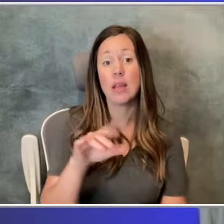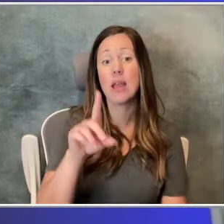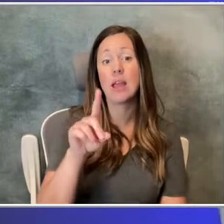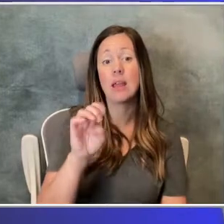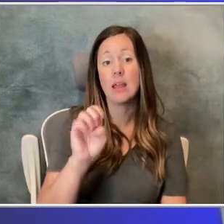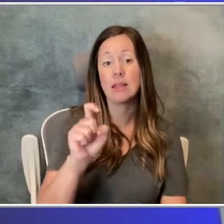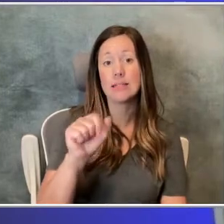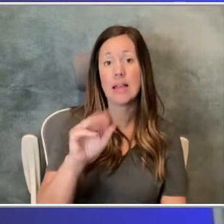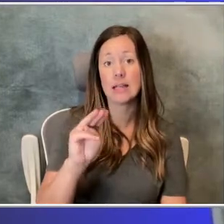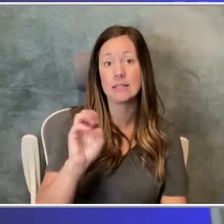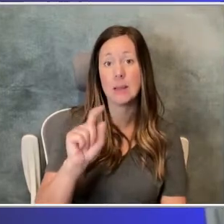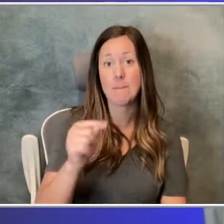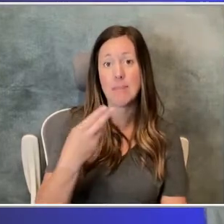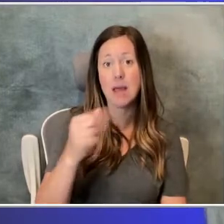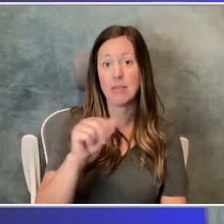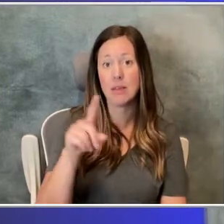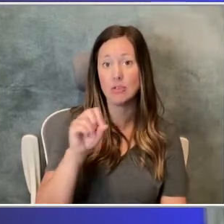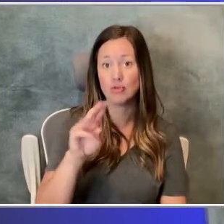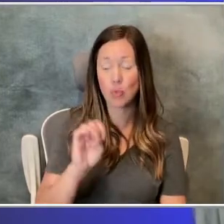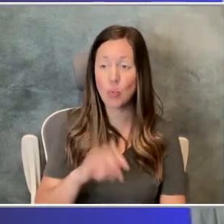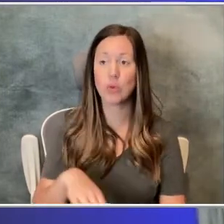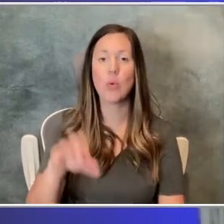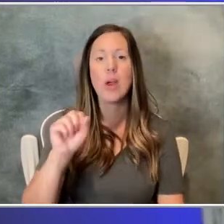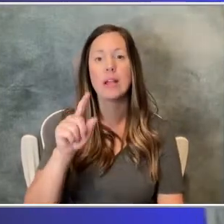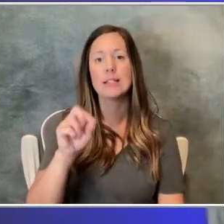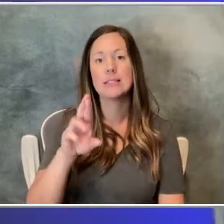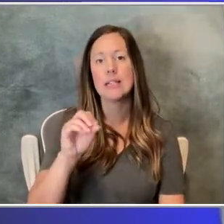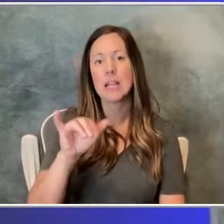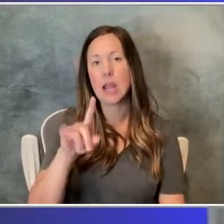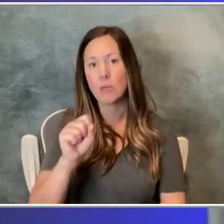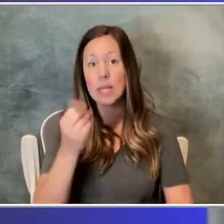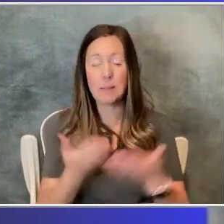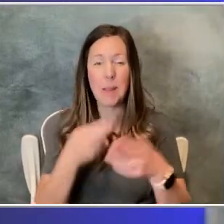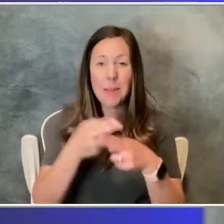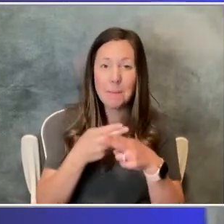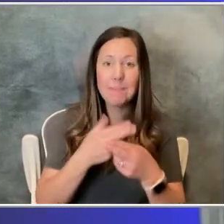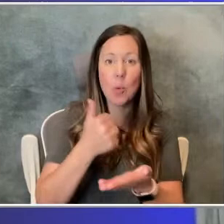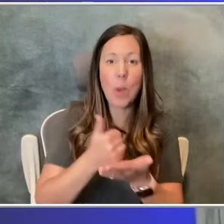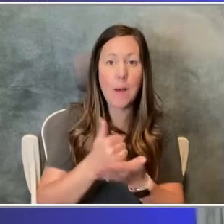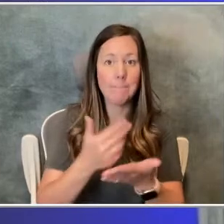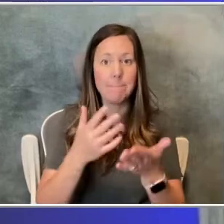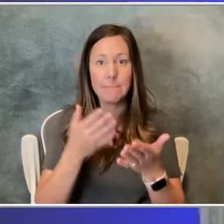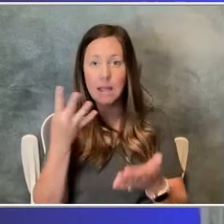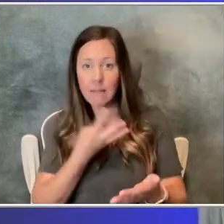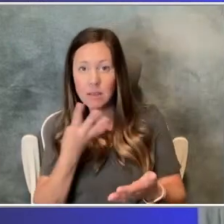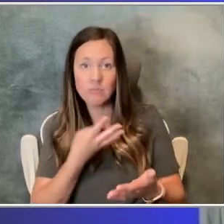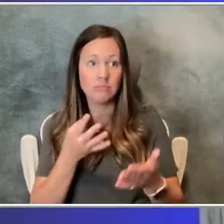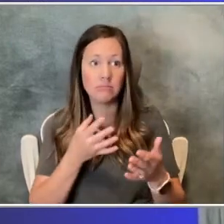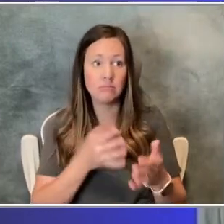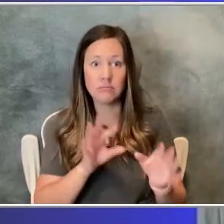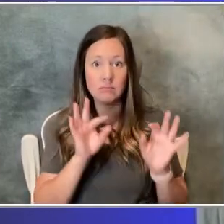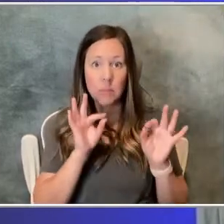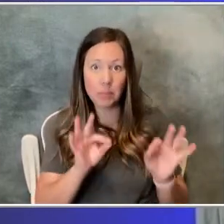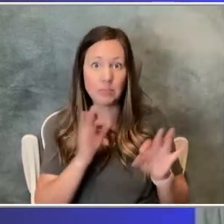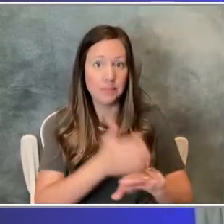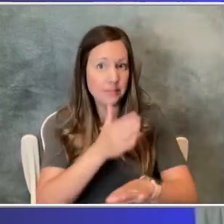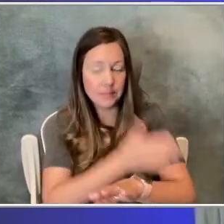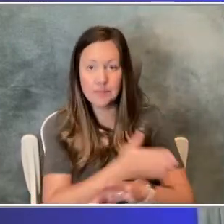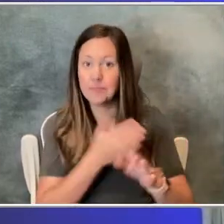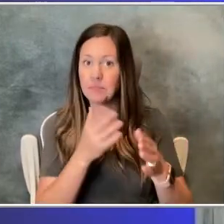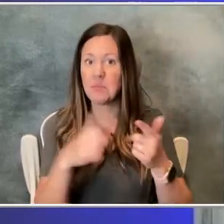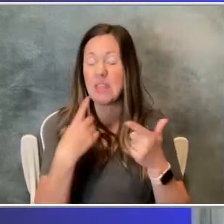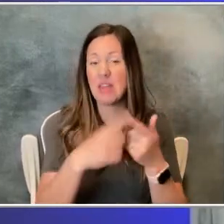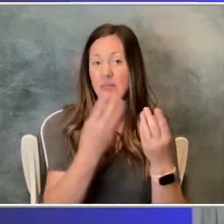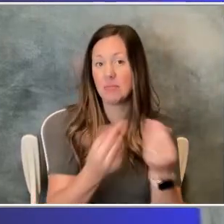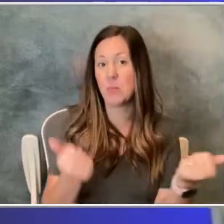steroids for brief periods to help get through treatment-related fatigue or cancer-related fatigue, but they are not medicines that